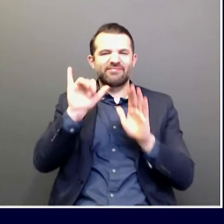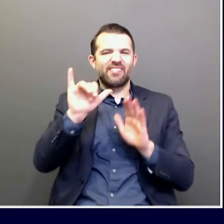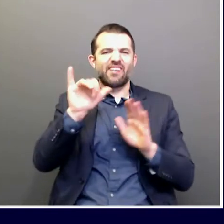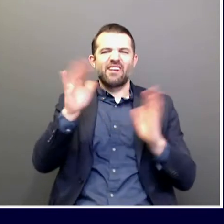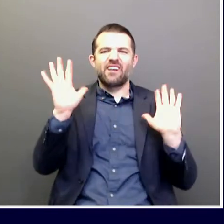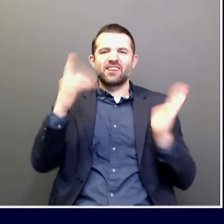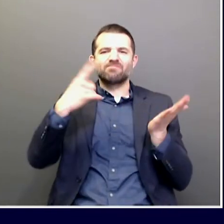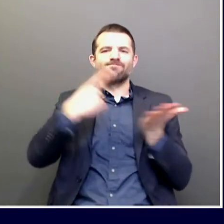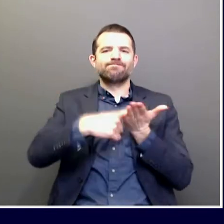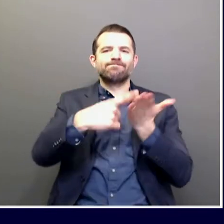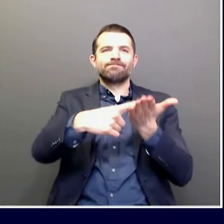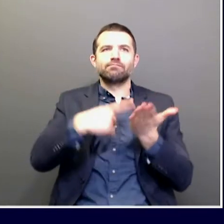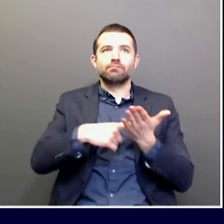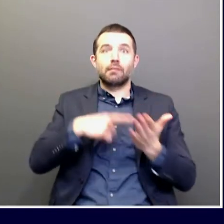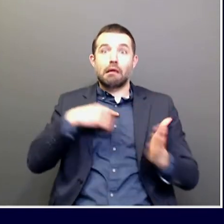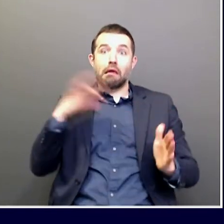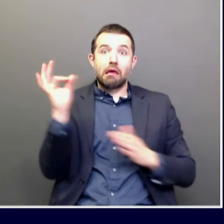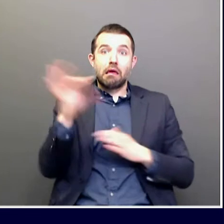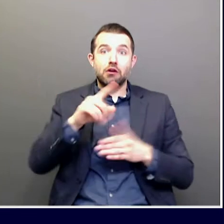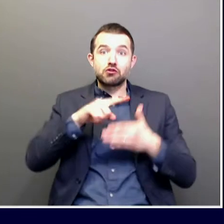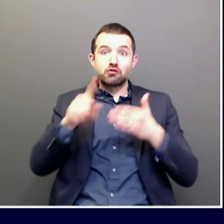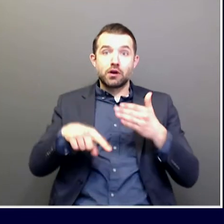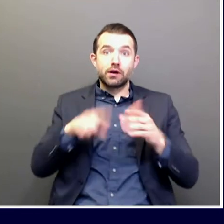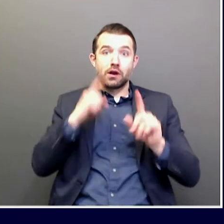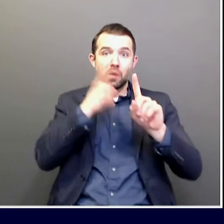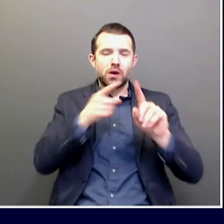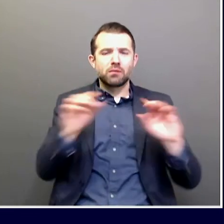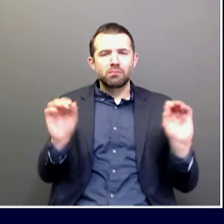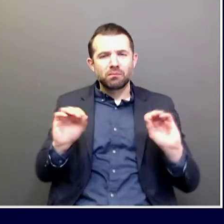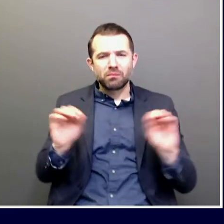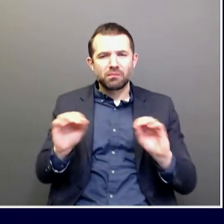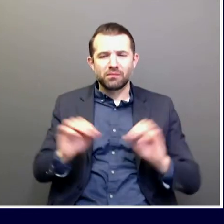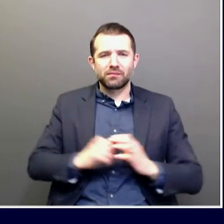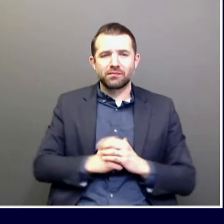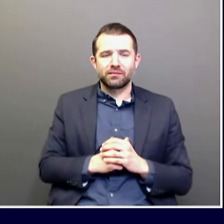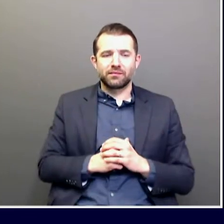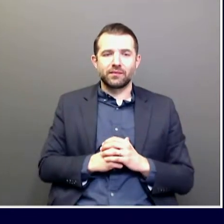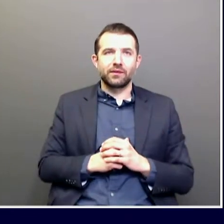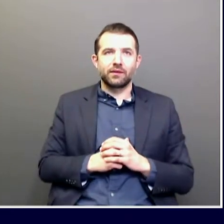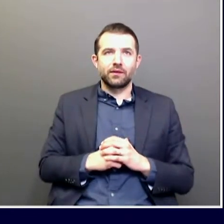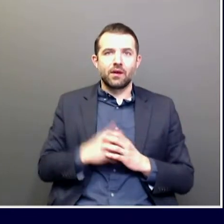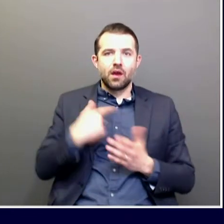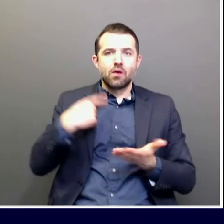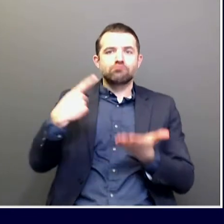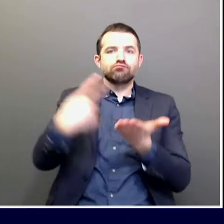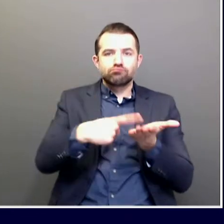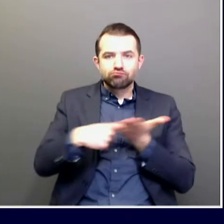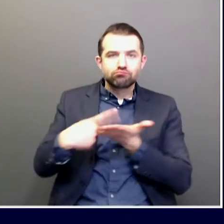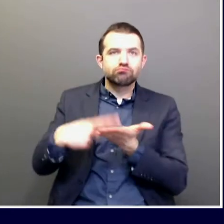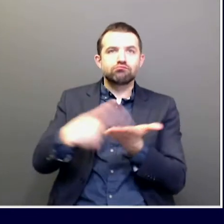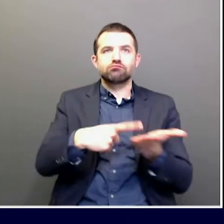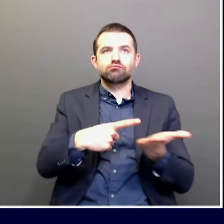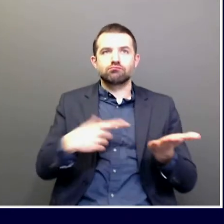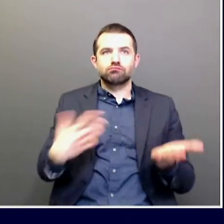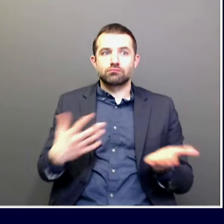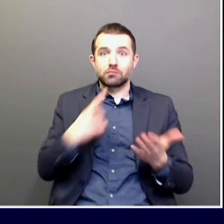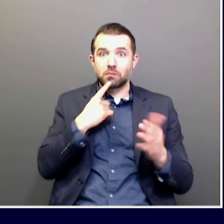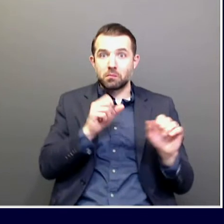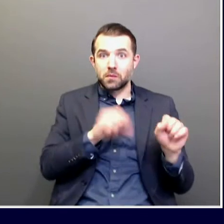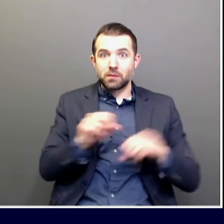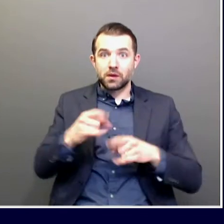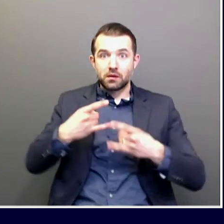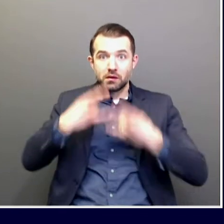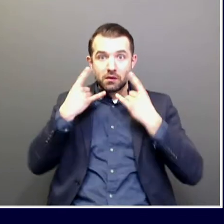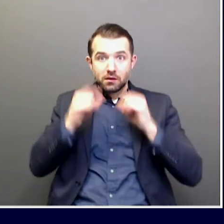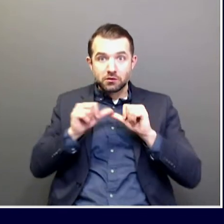Okay, I'm not asking whether there'll be a predetermined outcome, but whether you think that it will